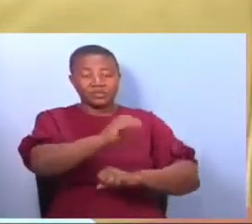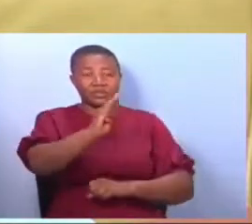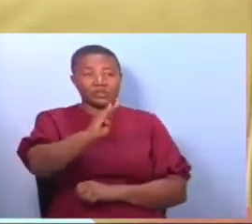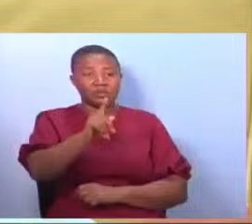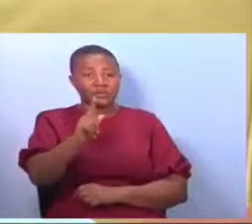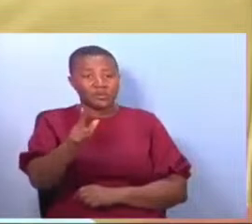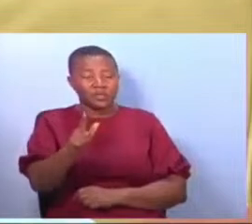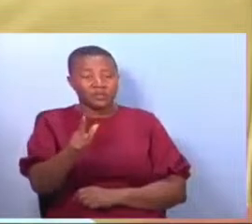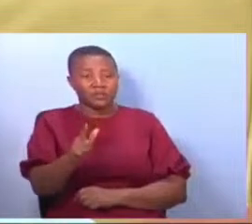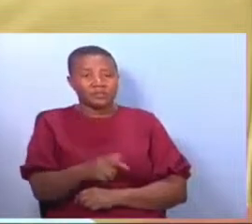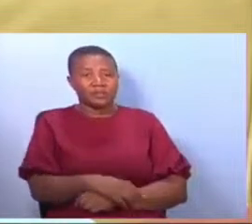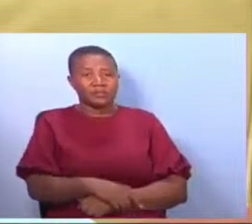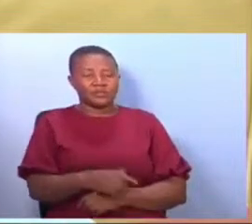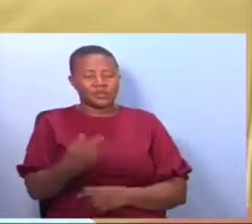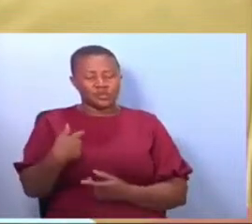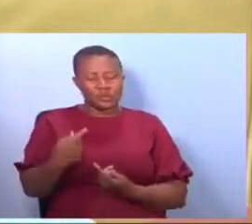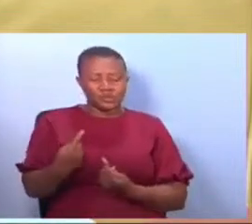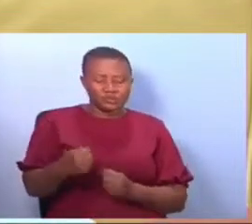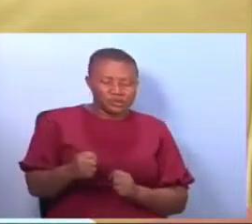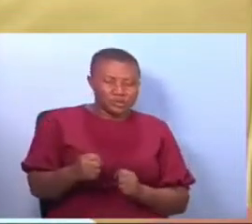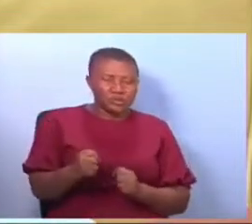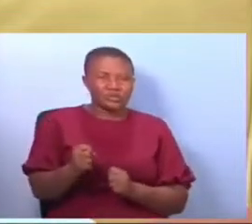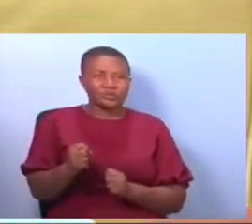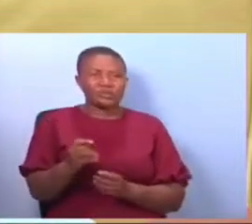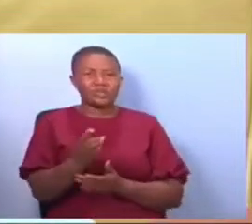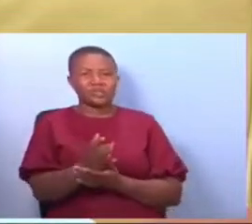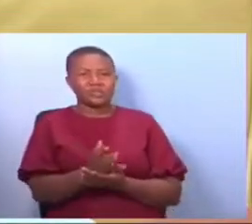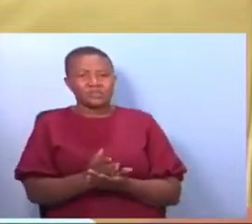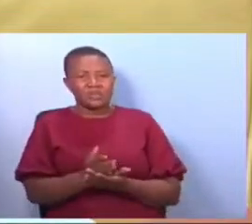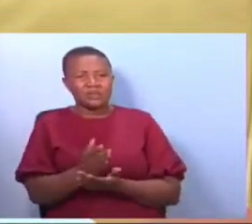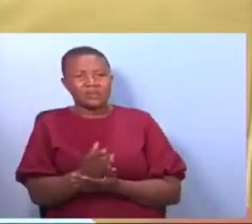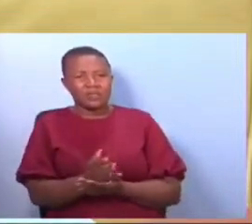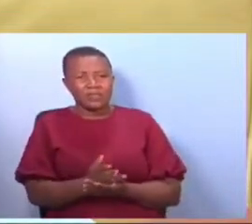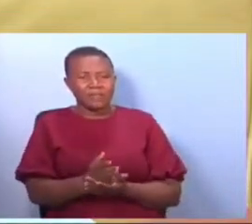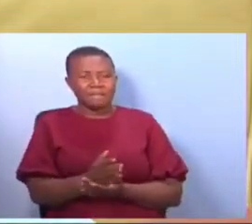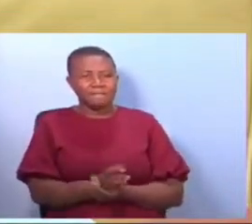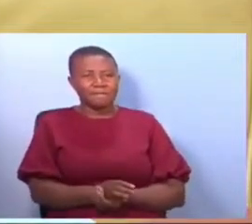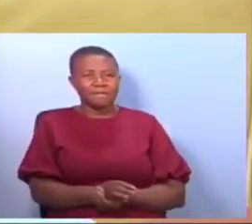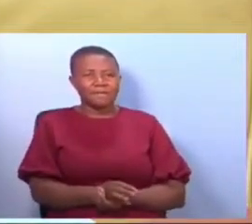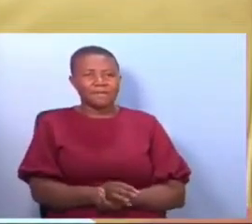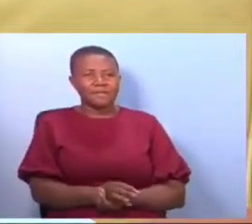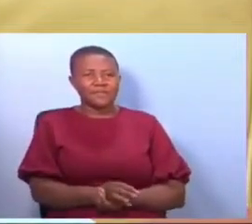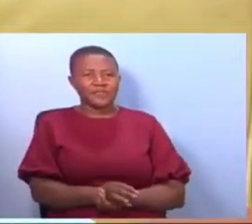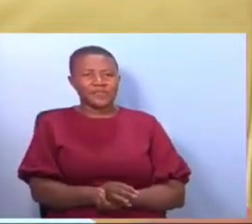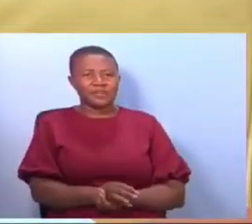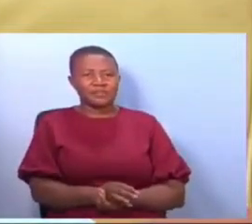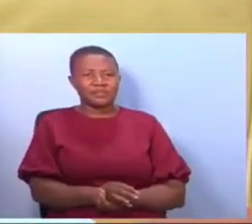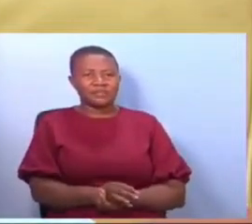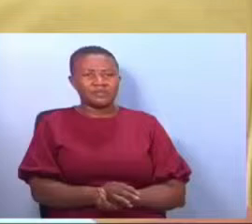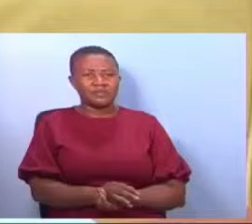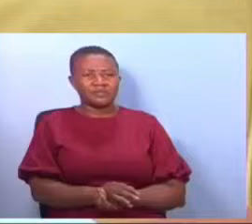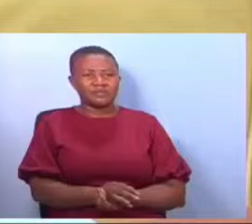we were trying some, as you know, Mr. Speaker, some